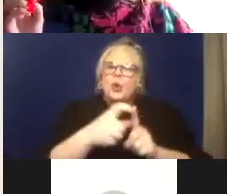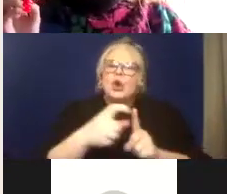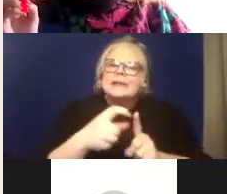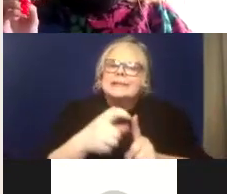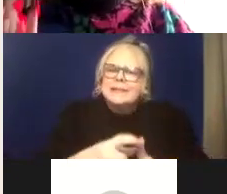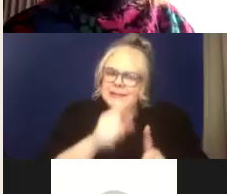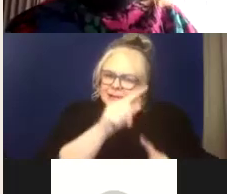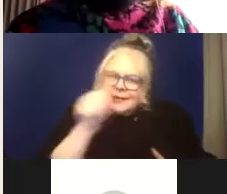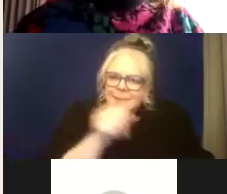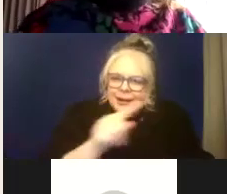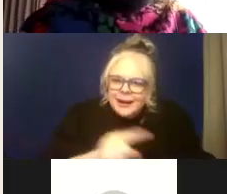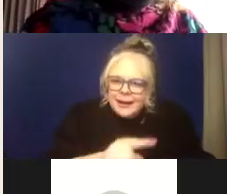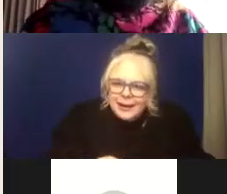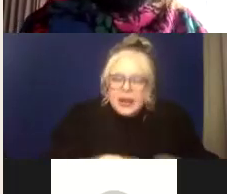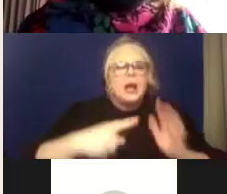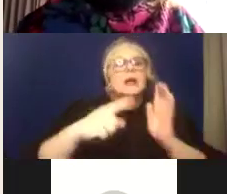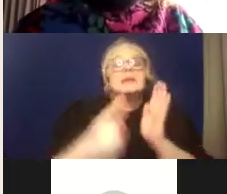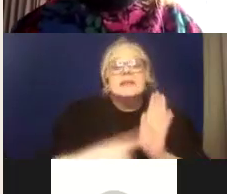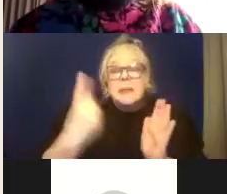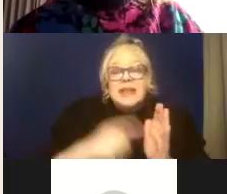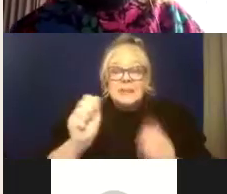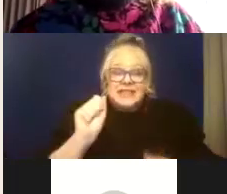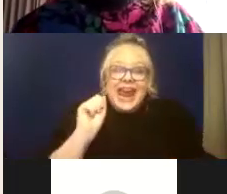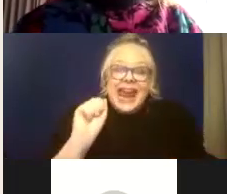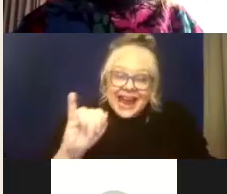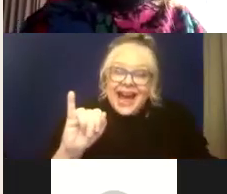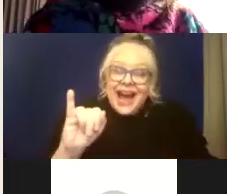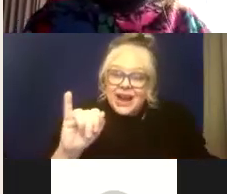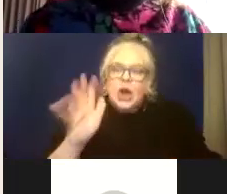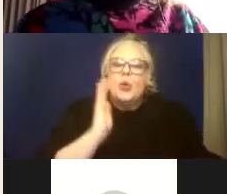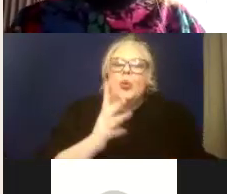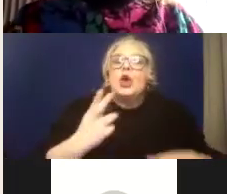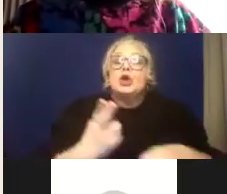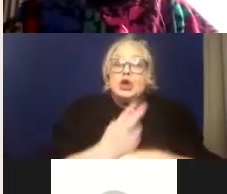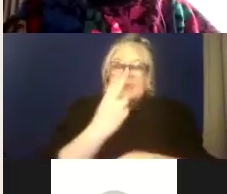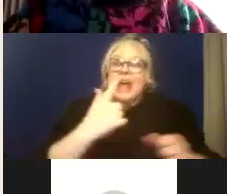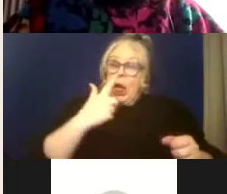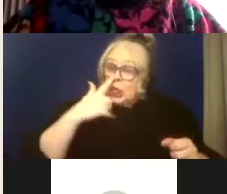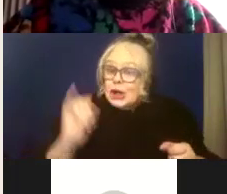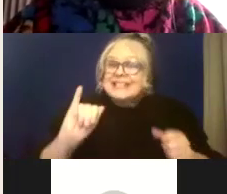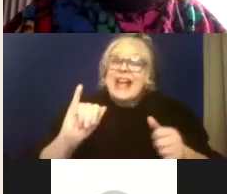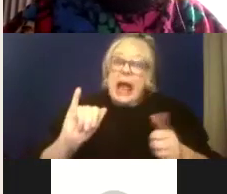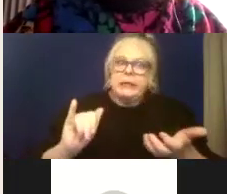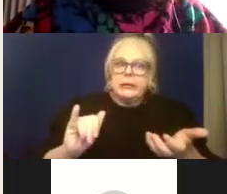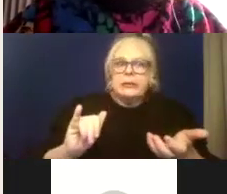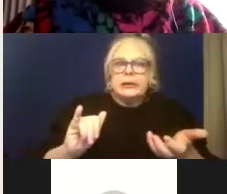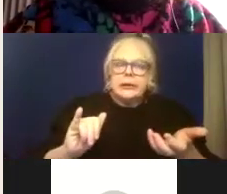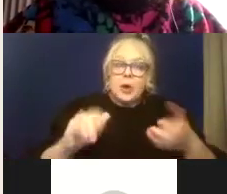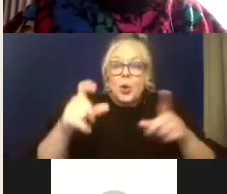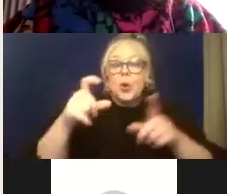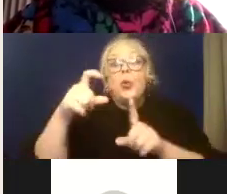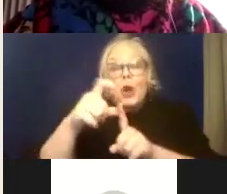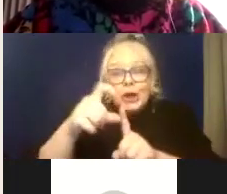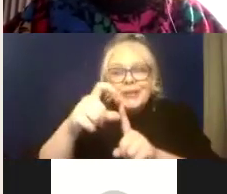will sometimes use text-like shapes that are not, in fact, words or even letters. The faces here also